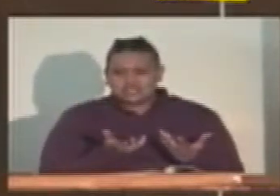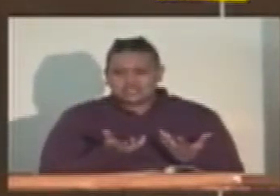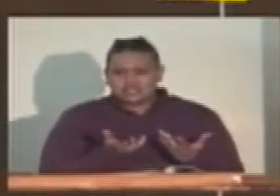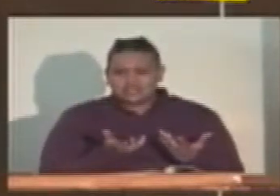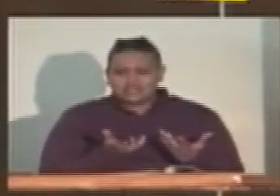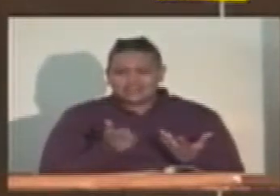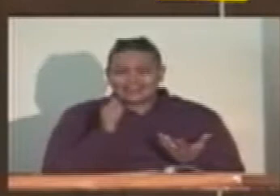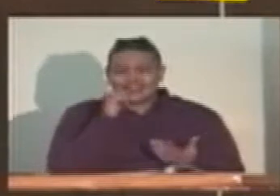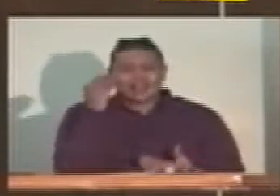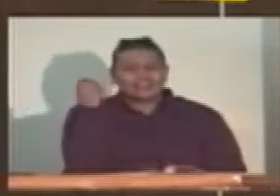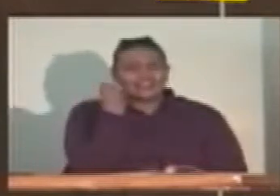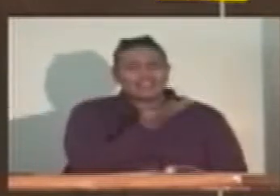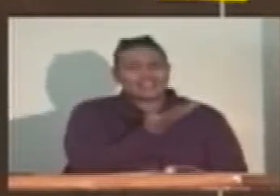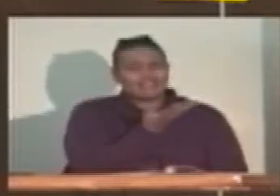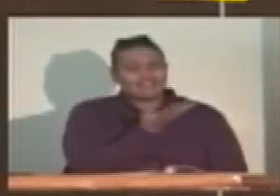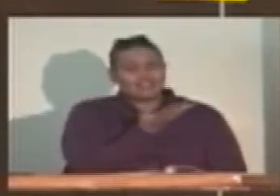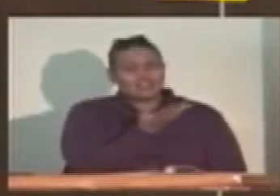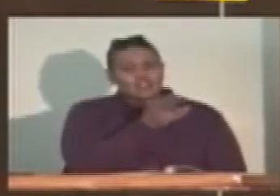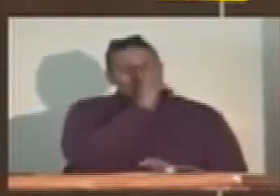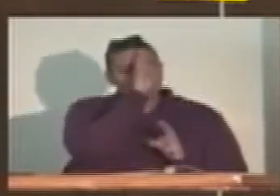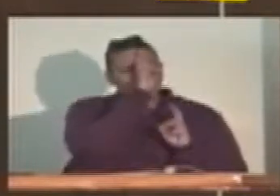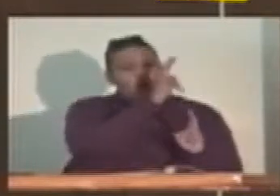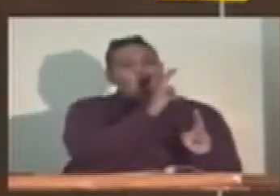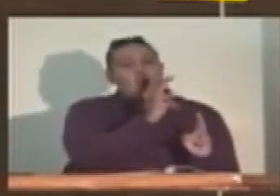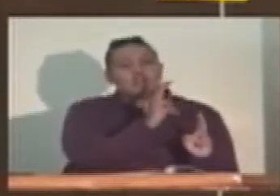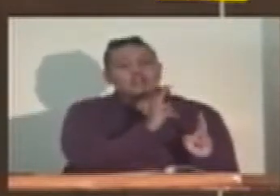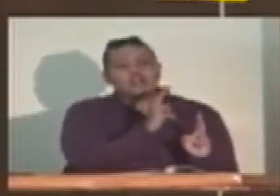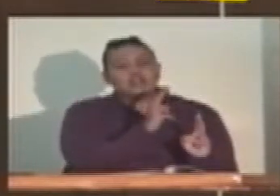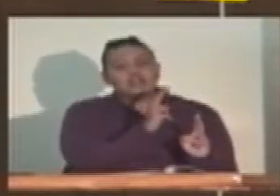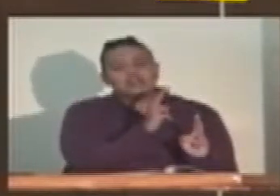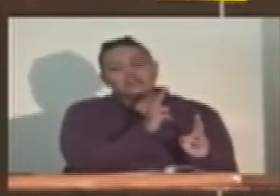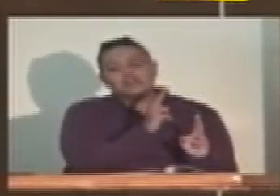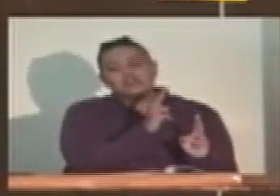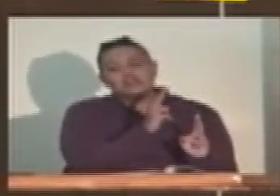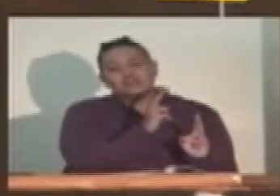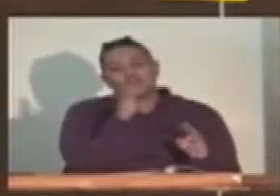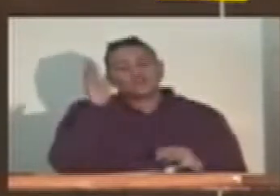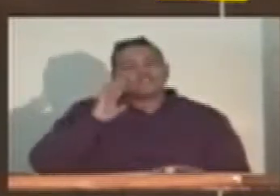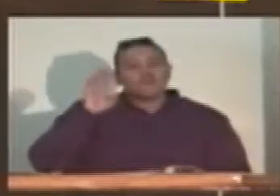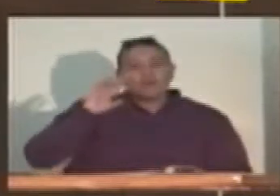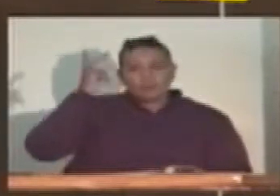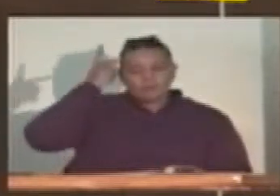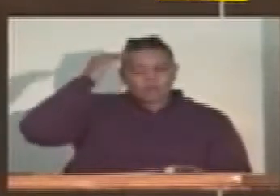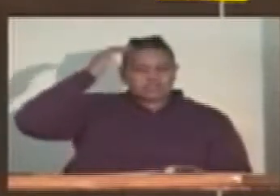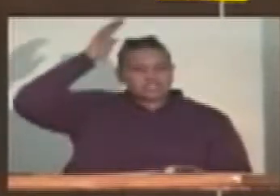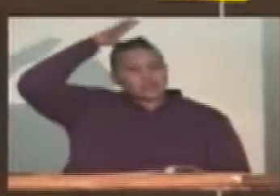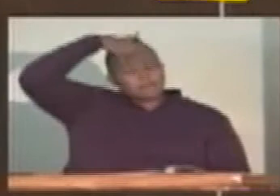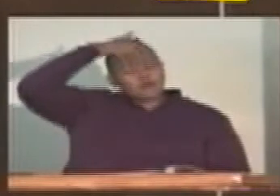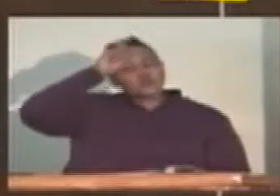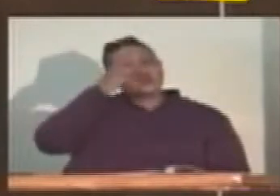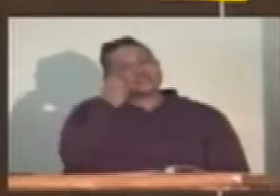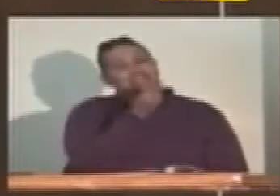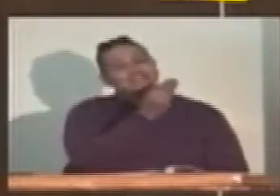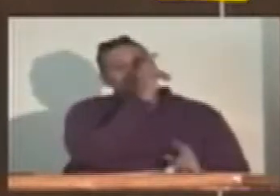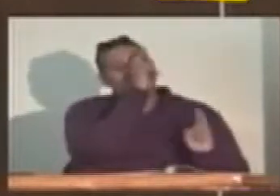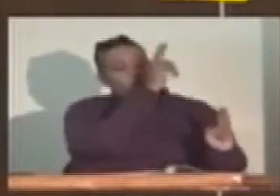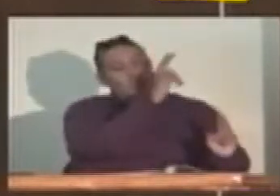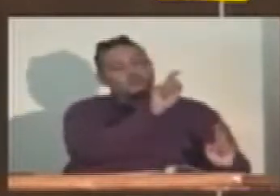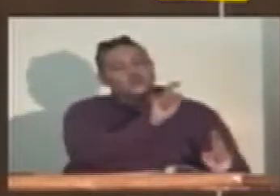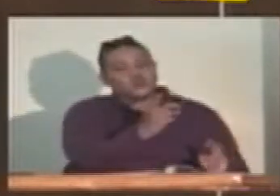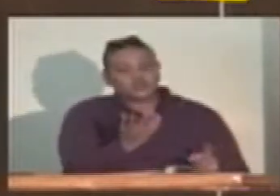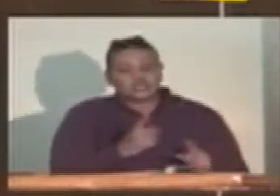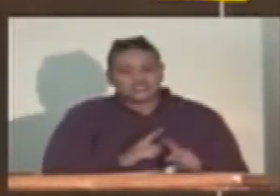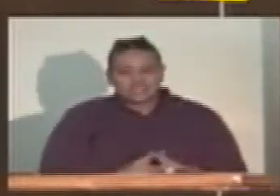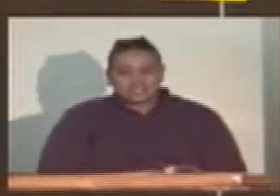not to give the honor to the former Prime Minister, Portia Simpson Miller, but